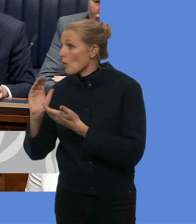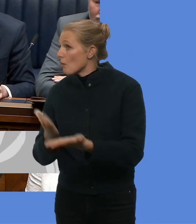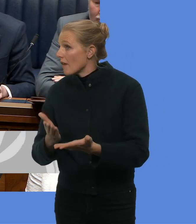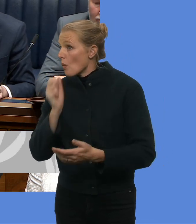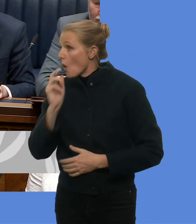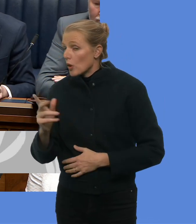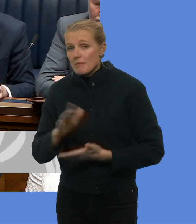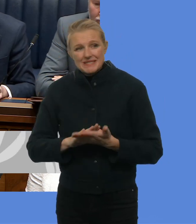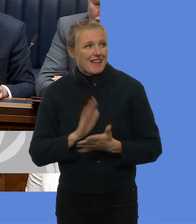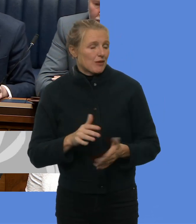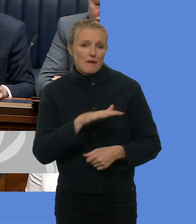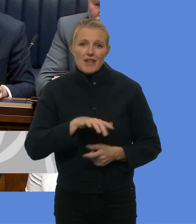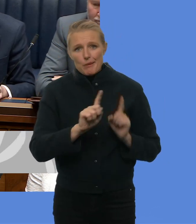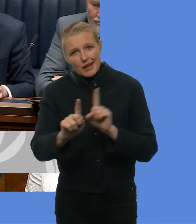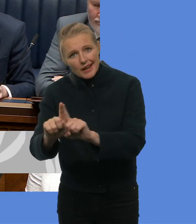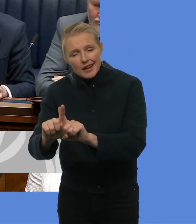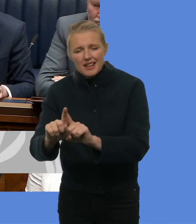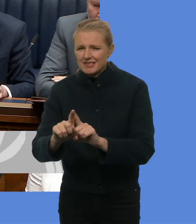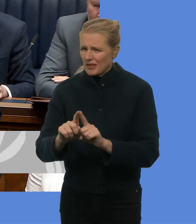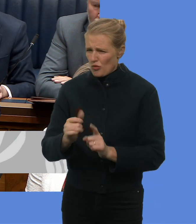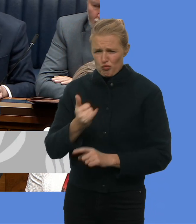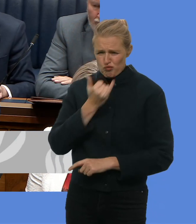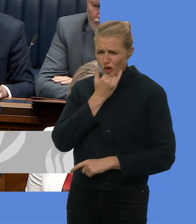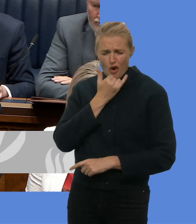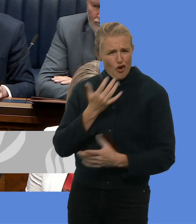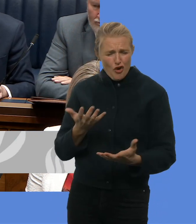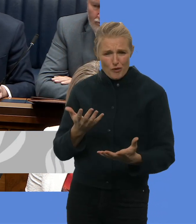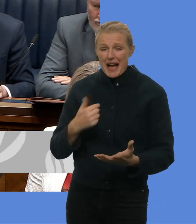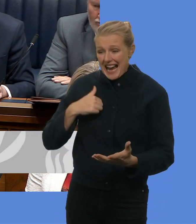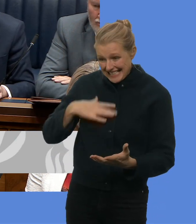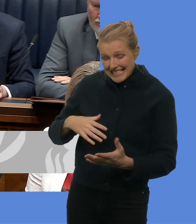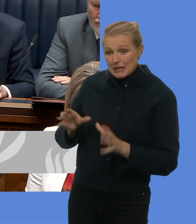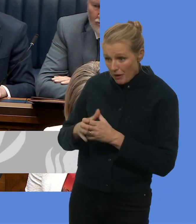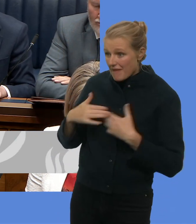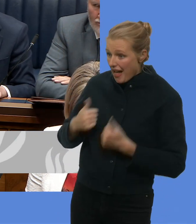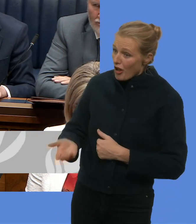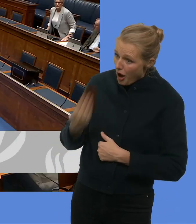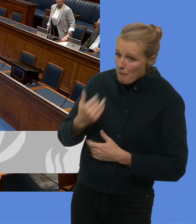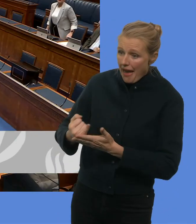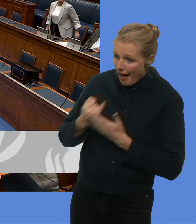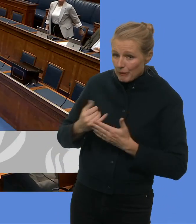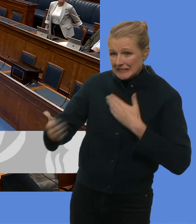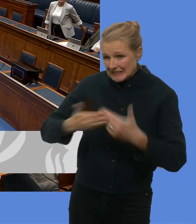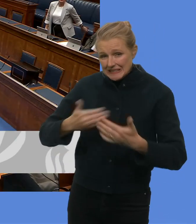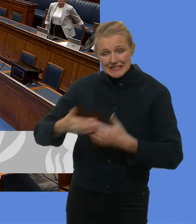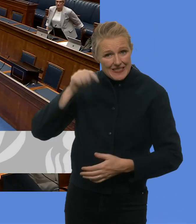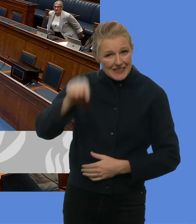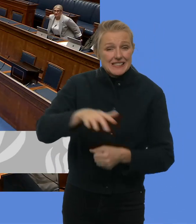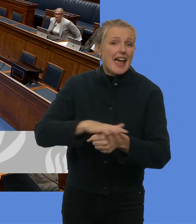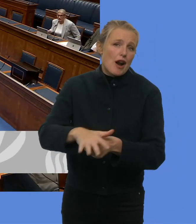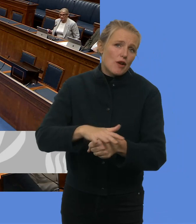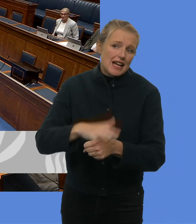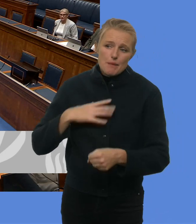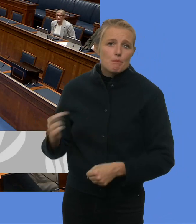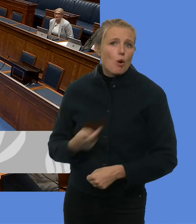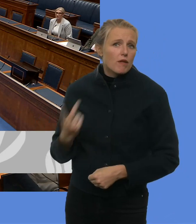think that's satisfactory, far from it, but I do need the Department of Health to step up and help me in this. Keith Buchanan. Thank you, Mr.